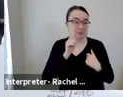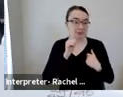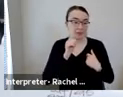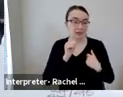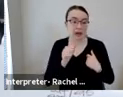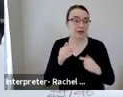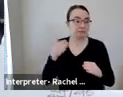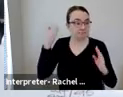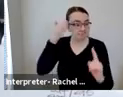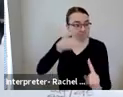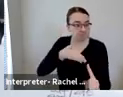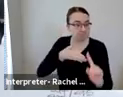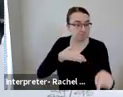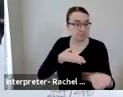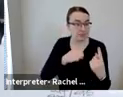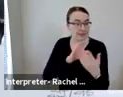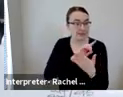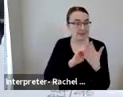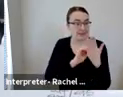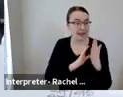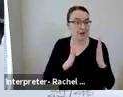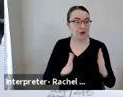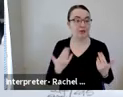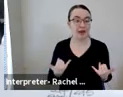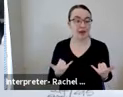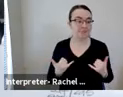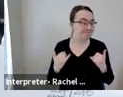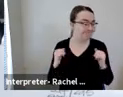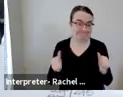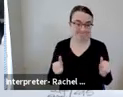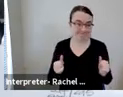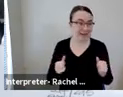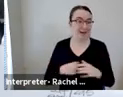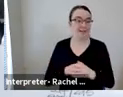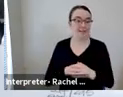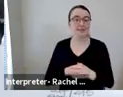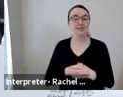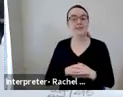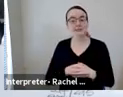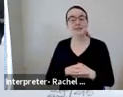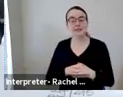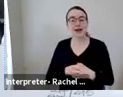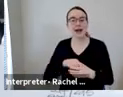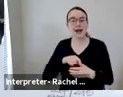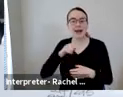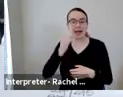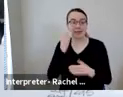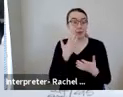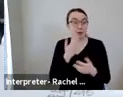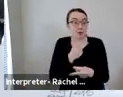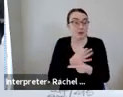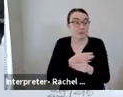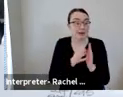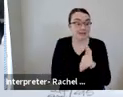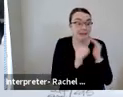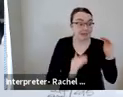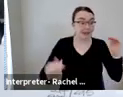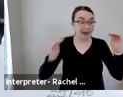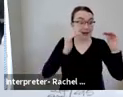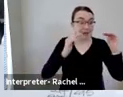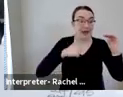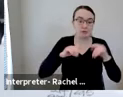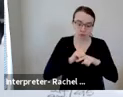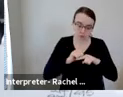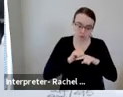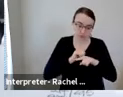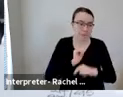So it's really on me to keep pushing my skill set if I want to retain it. So that's kind of one of the reasons